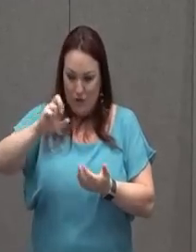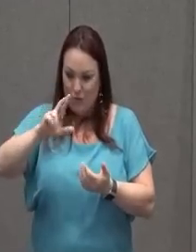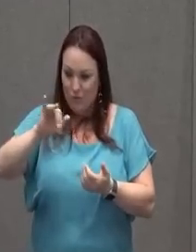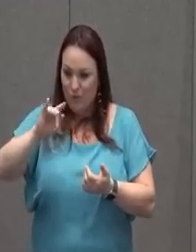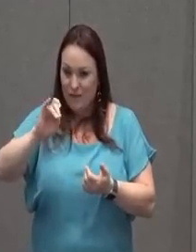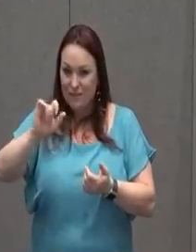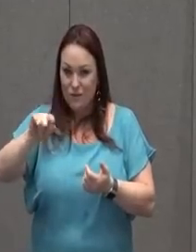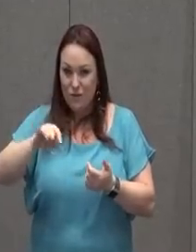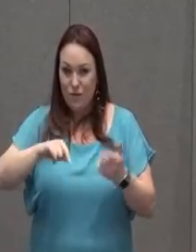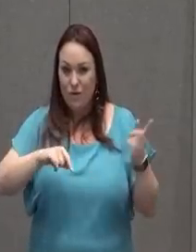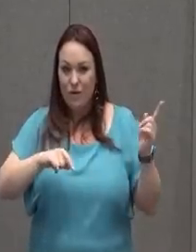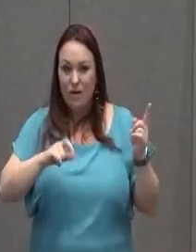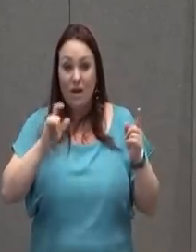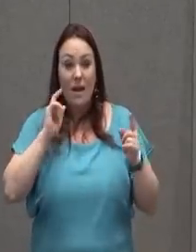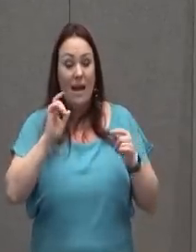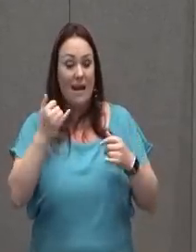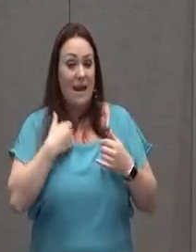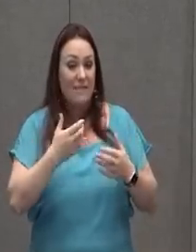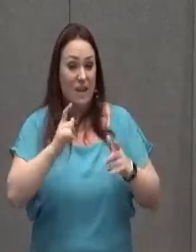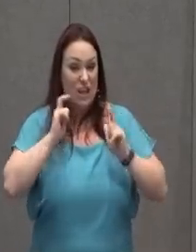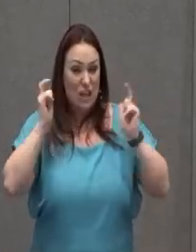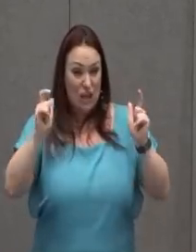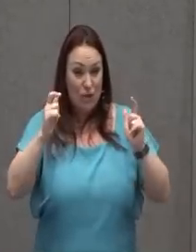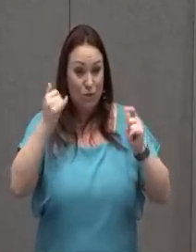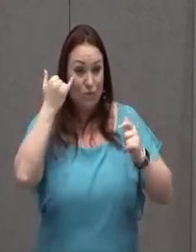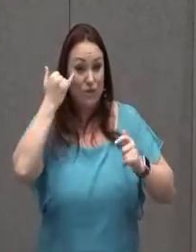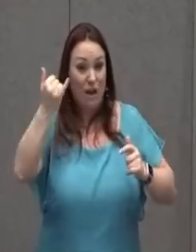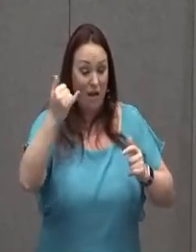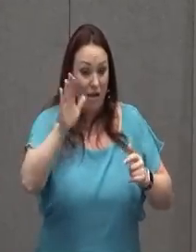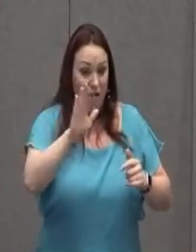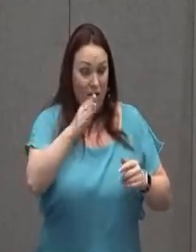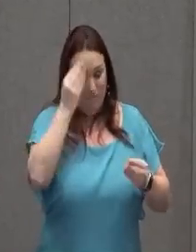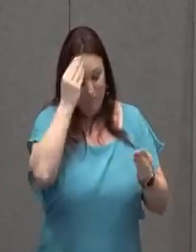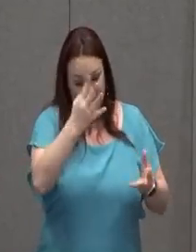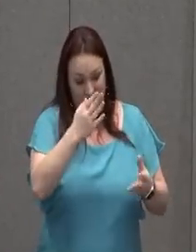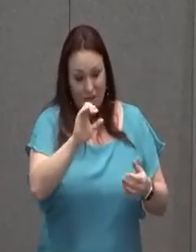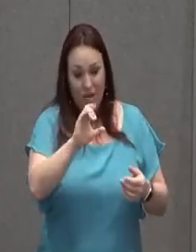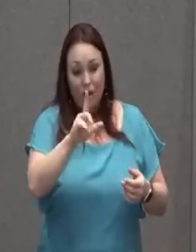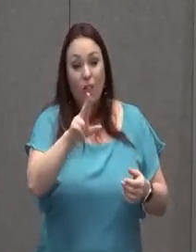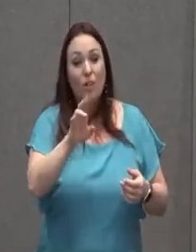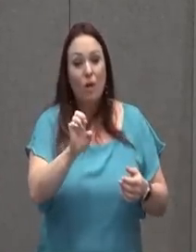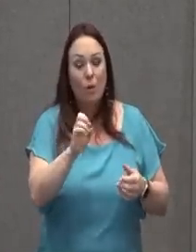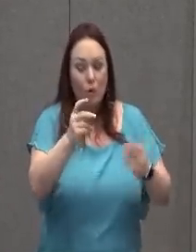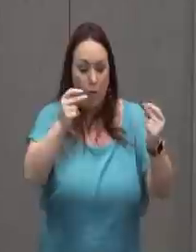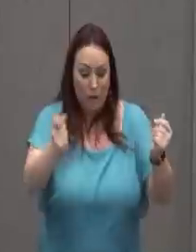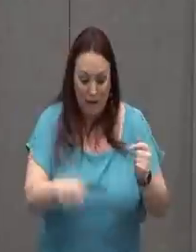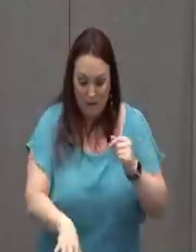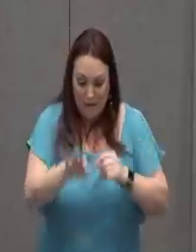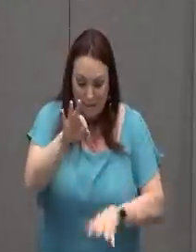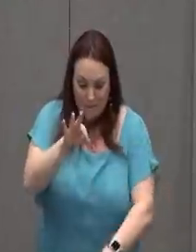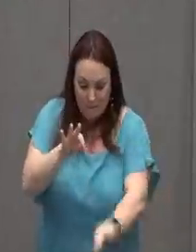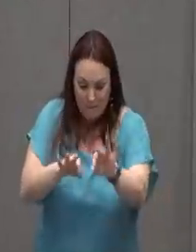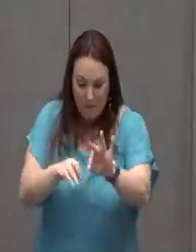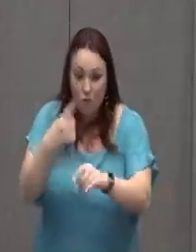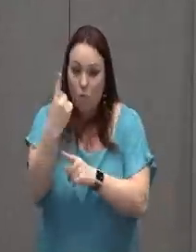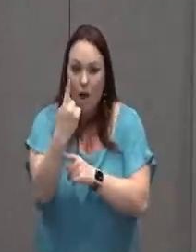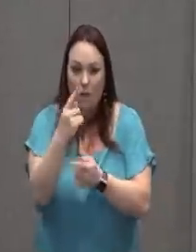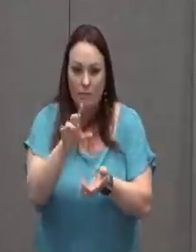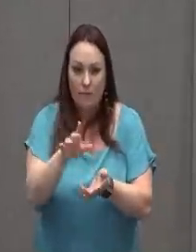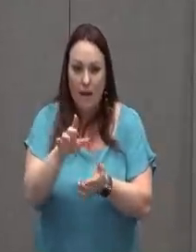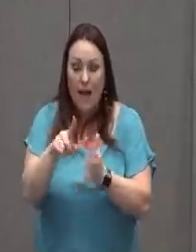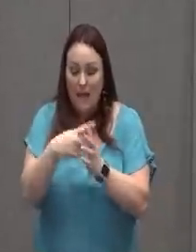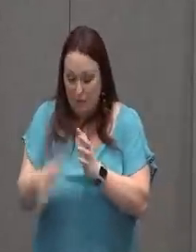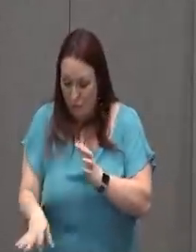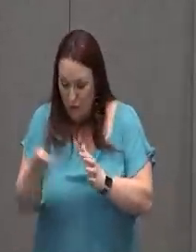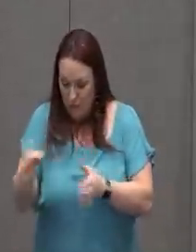here it gives me a huge clue. Quickly, they each chose a crystal, then turned to start the